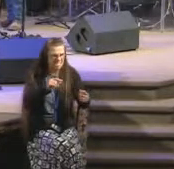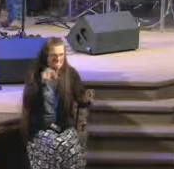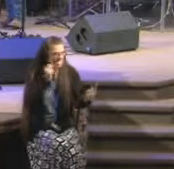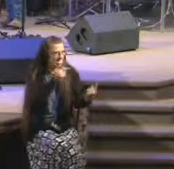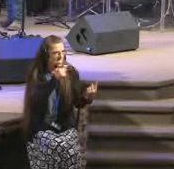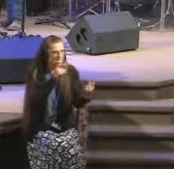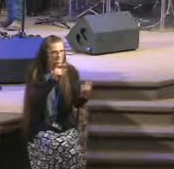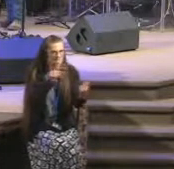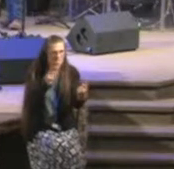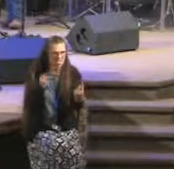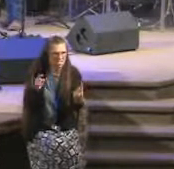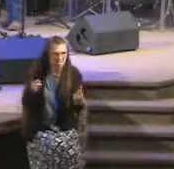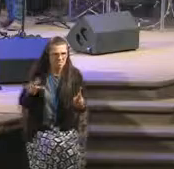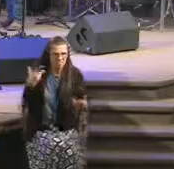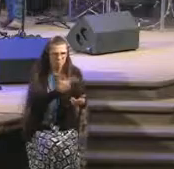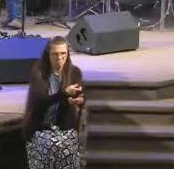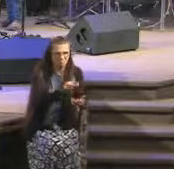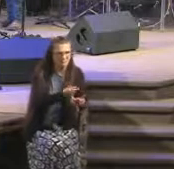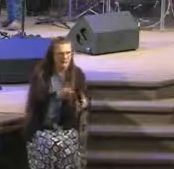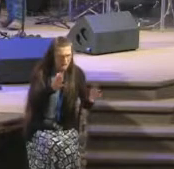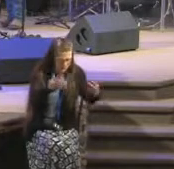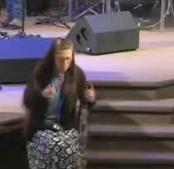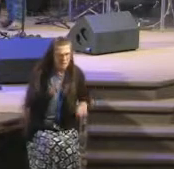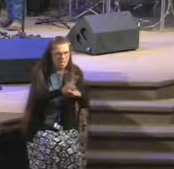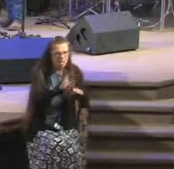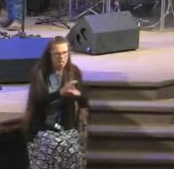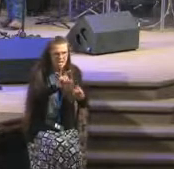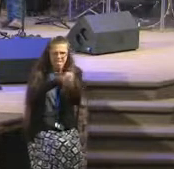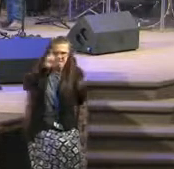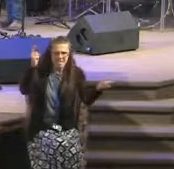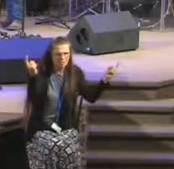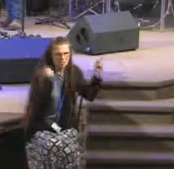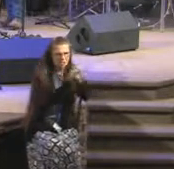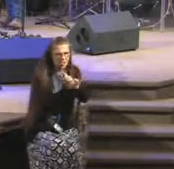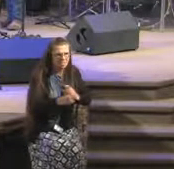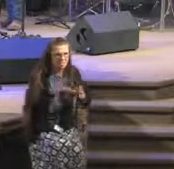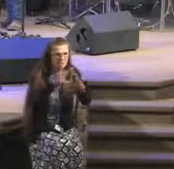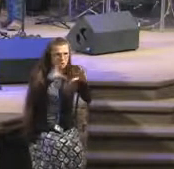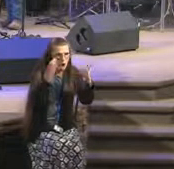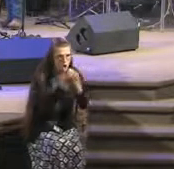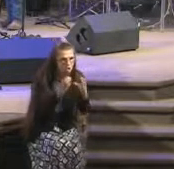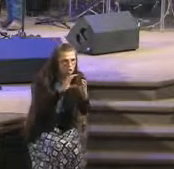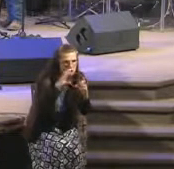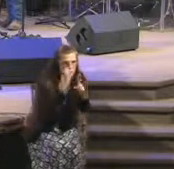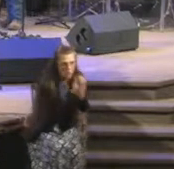every devil in hell. I want to be a church that changes its culture.